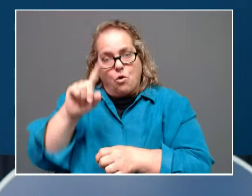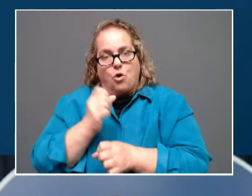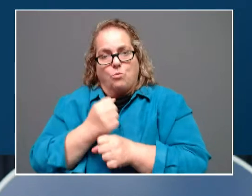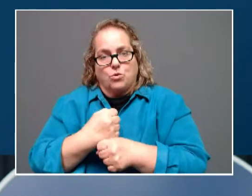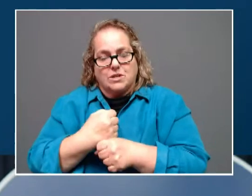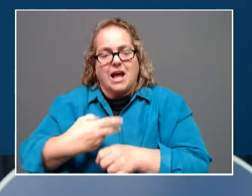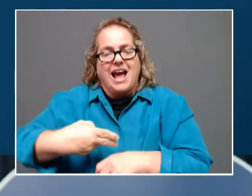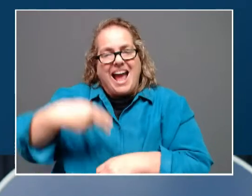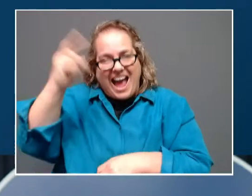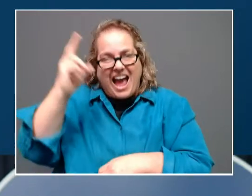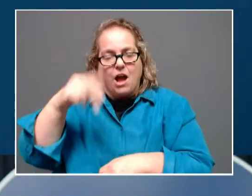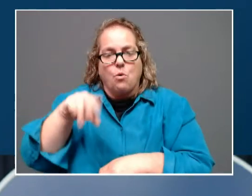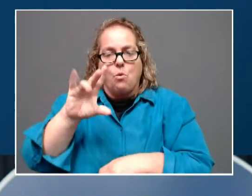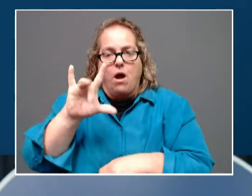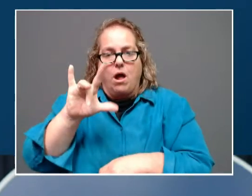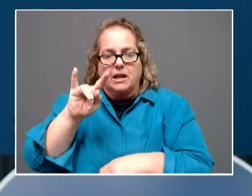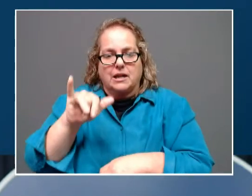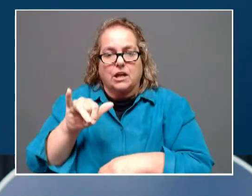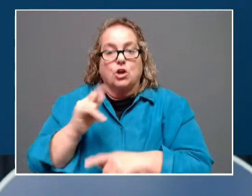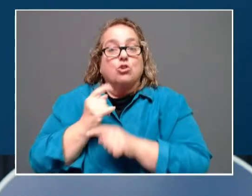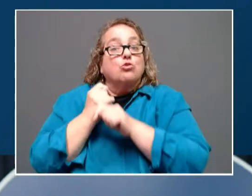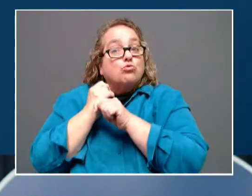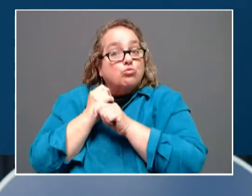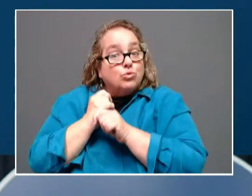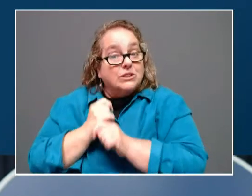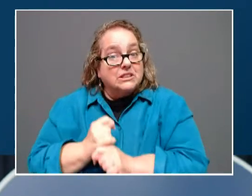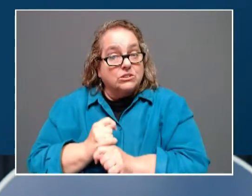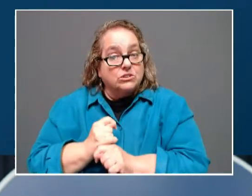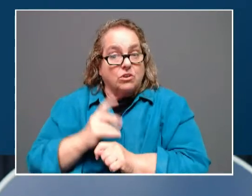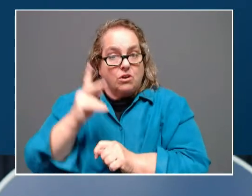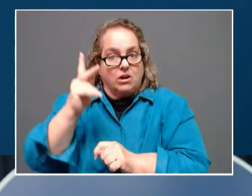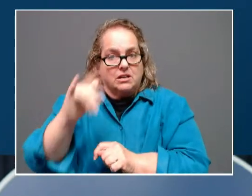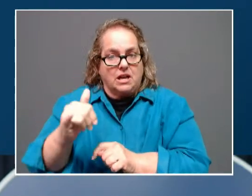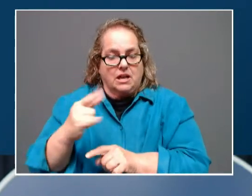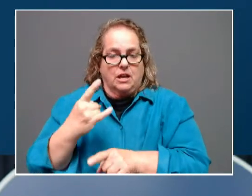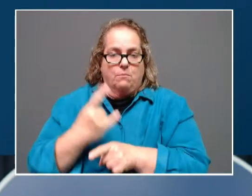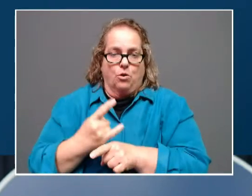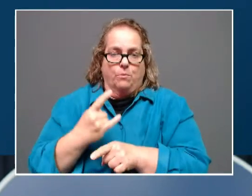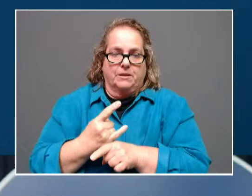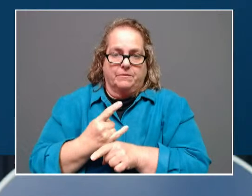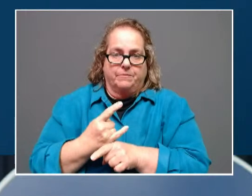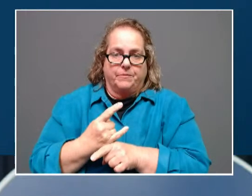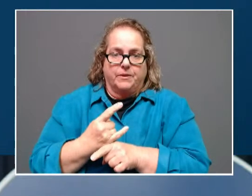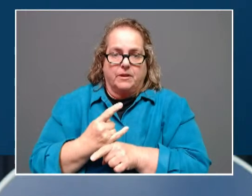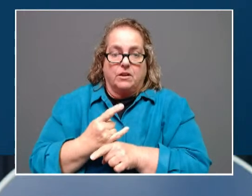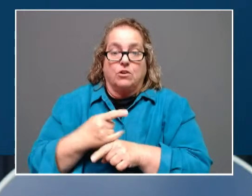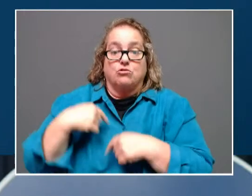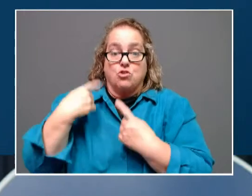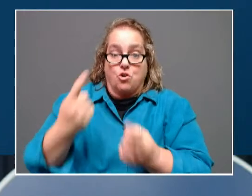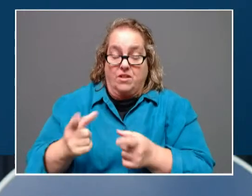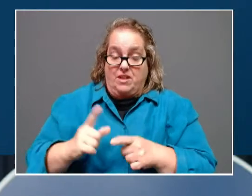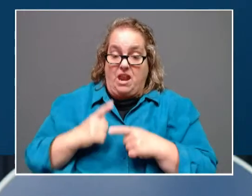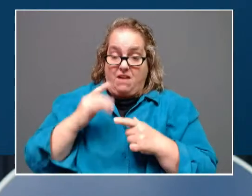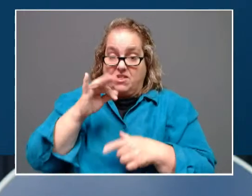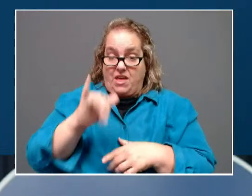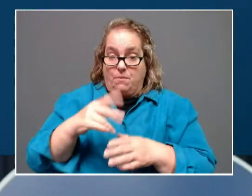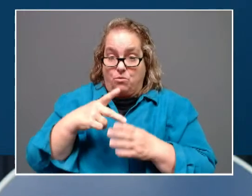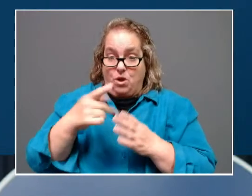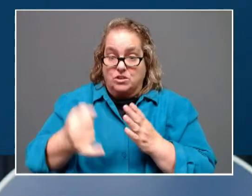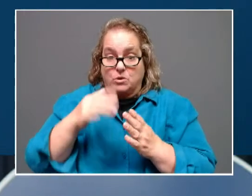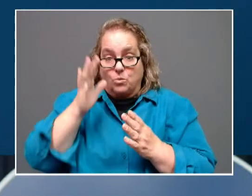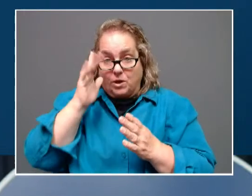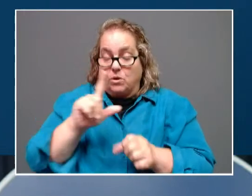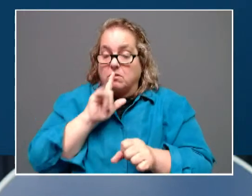high-quality, traditional Kentucky bourbon. Over the life of the project, we will commit $23 million